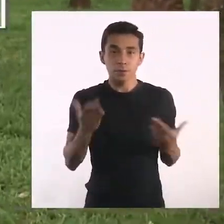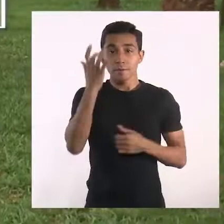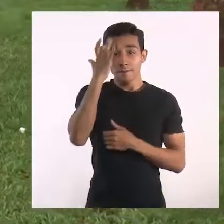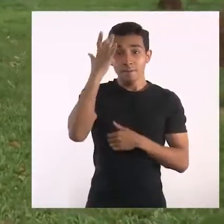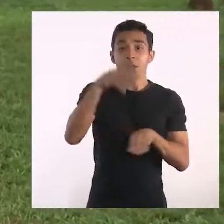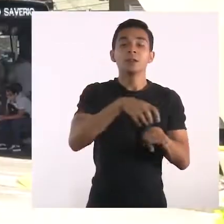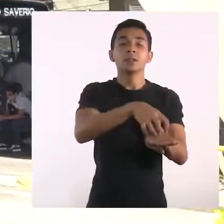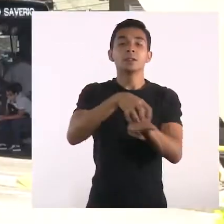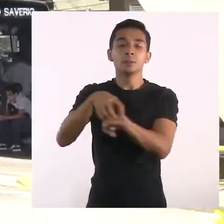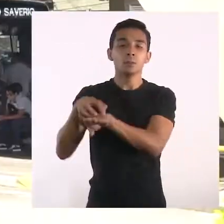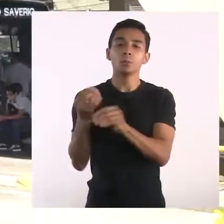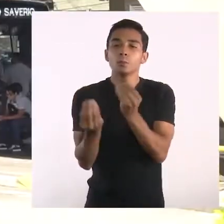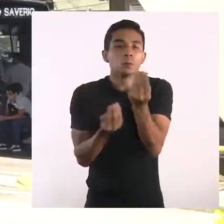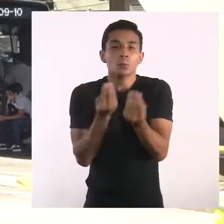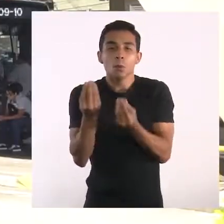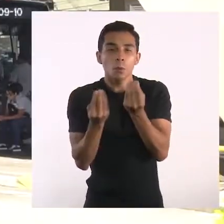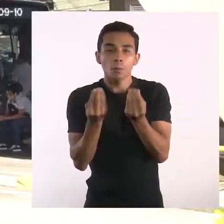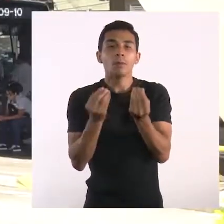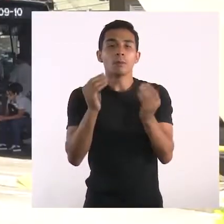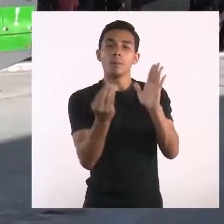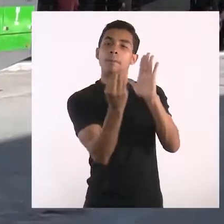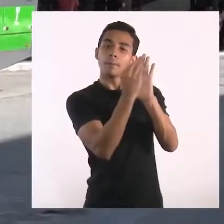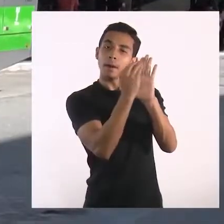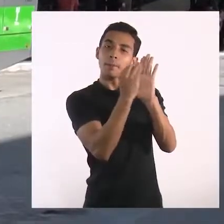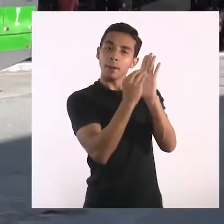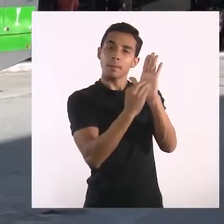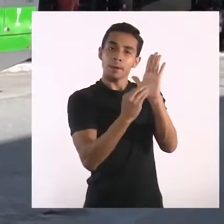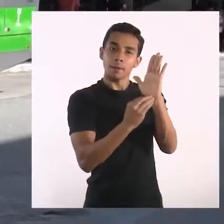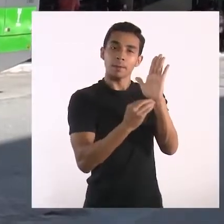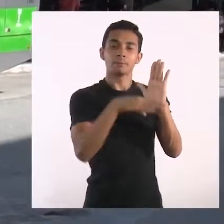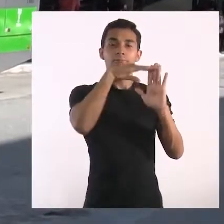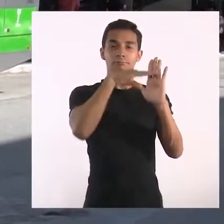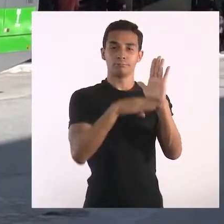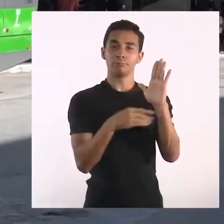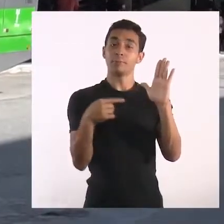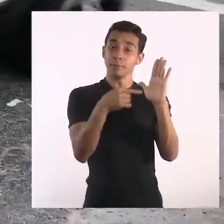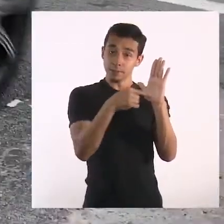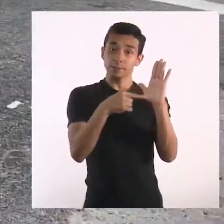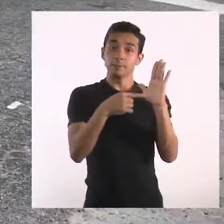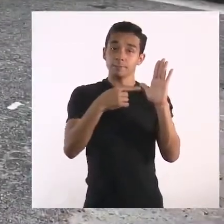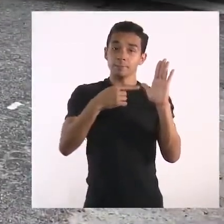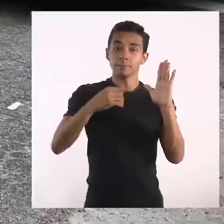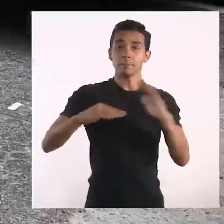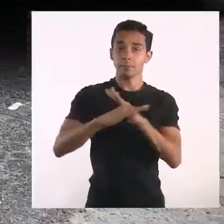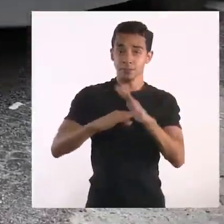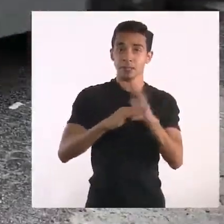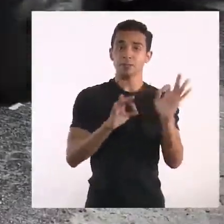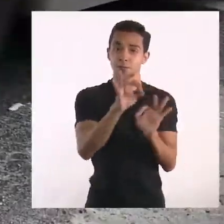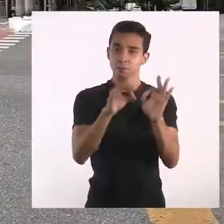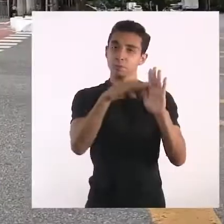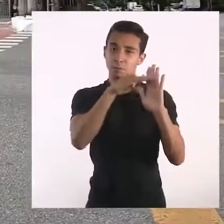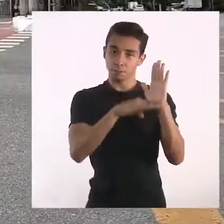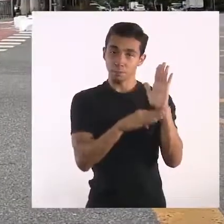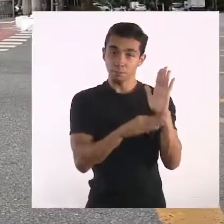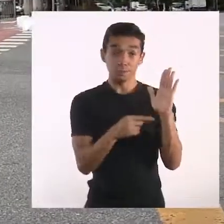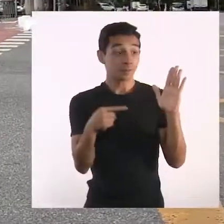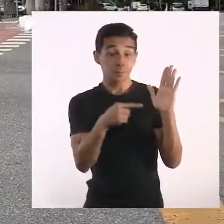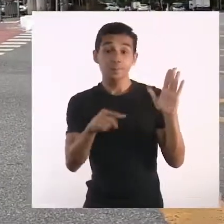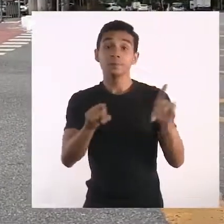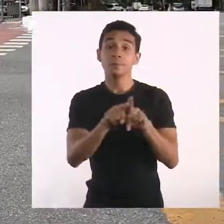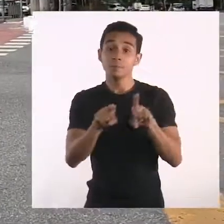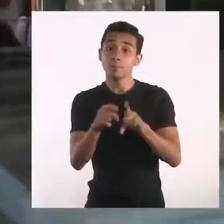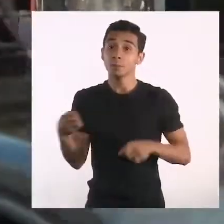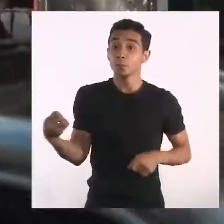áreas verdes? Como encurtar as distâncias e facilitar a locomoção das pessoas? Tudo isso é definido pelo plano